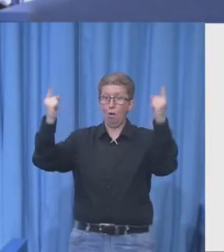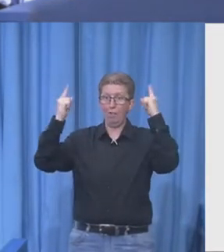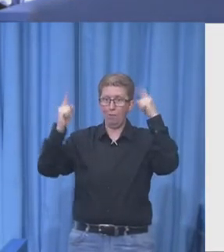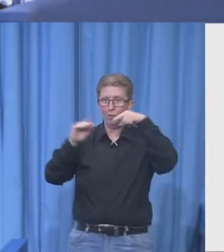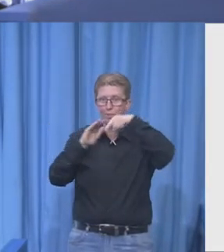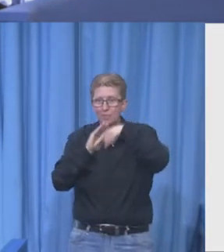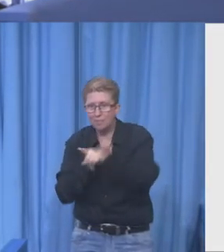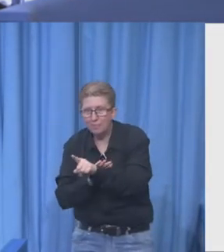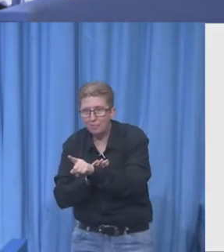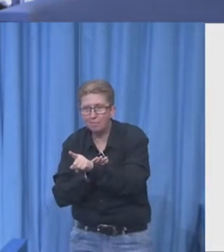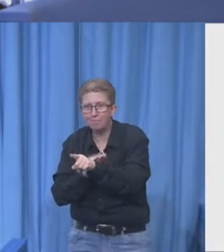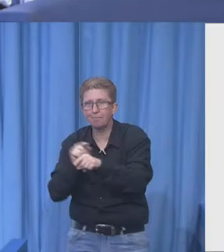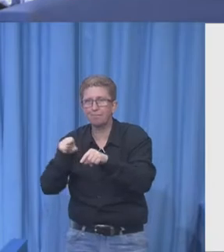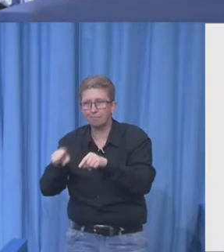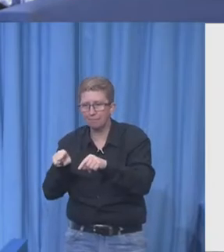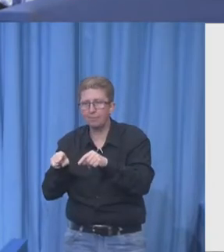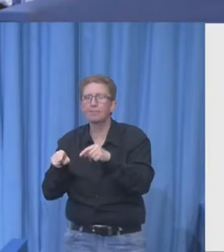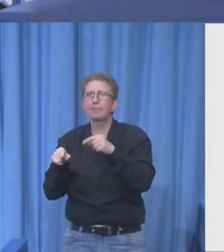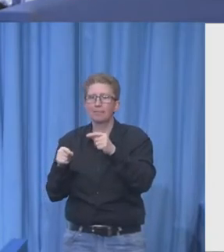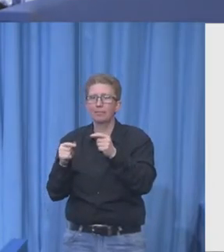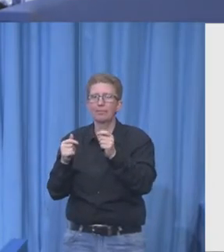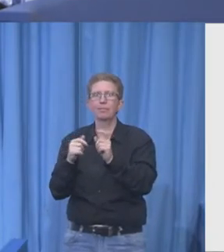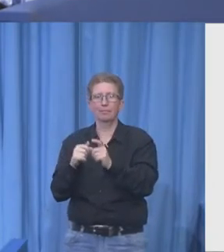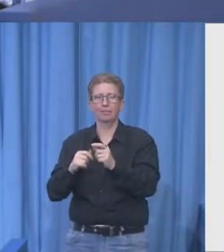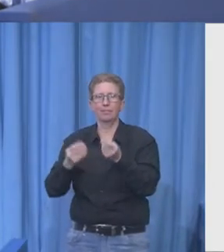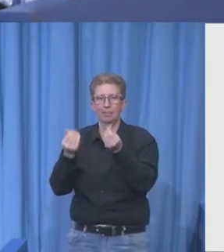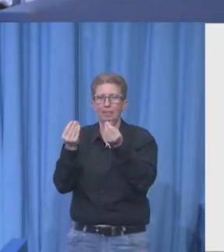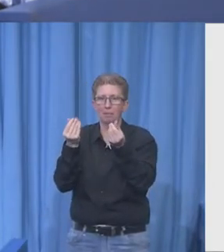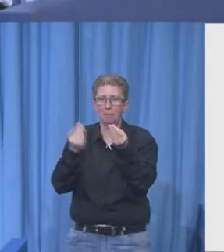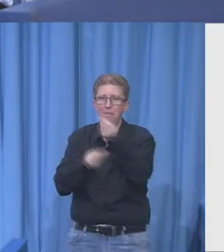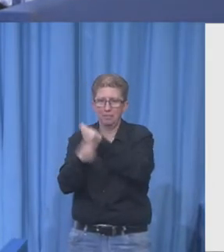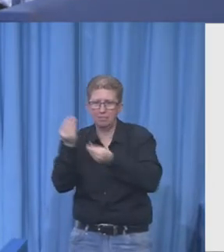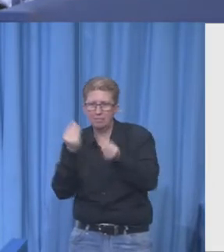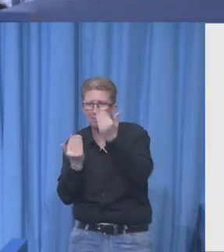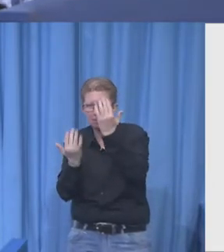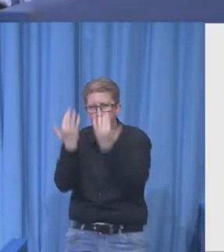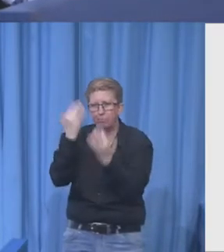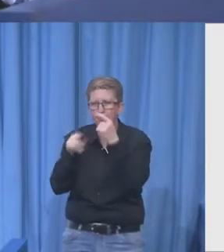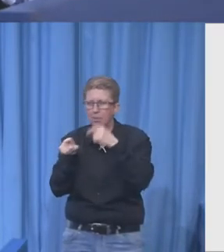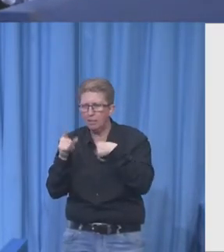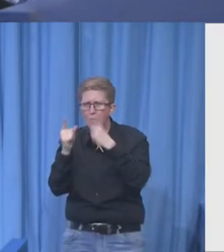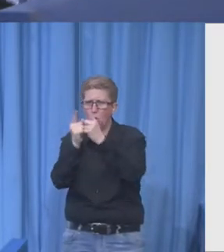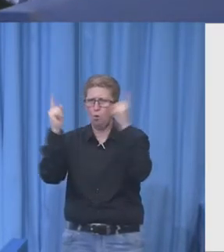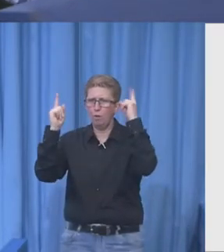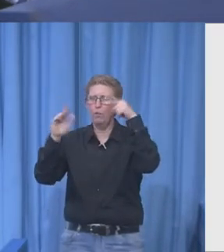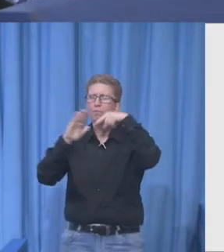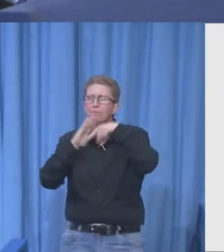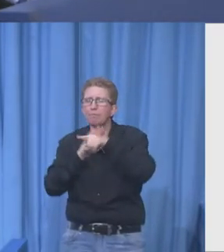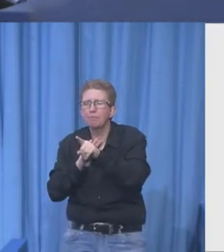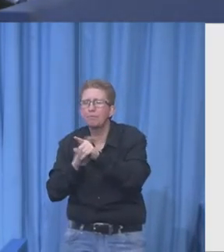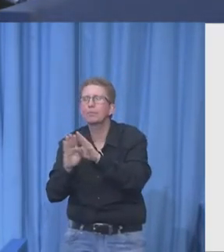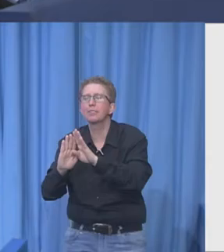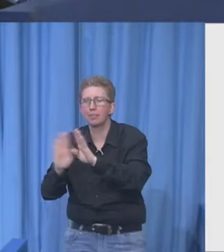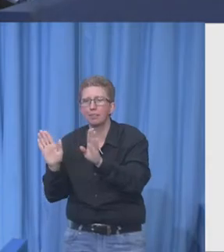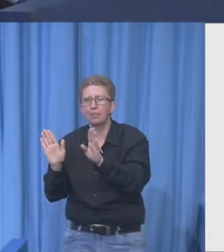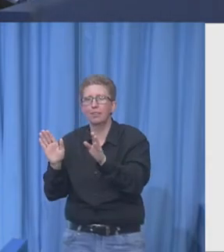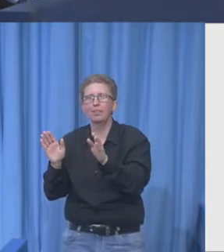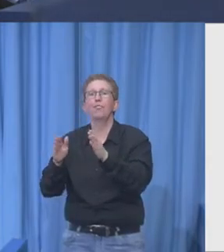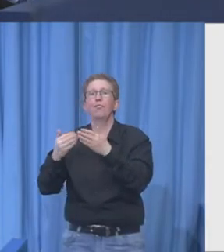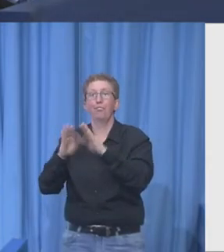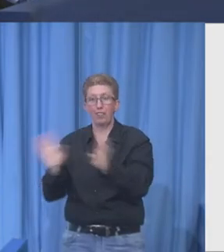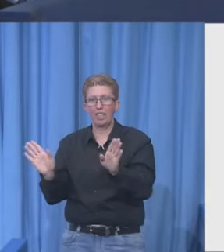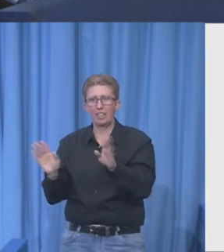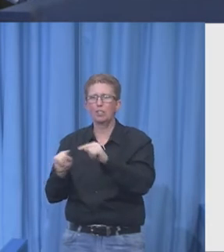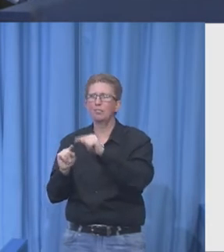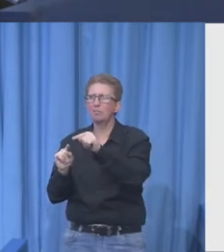years in this insurance area, we can say, but I had not very